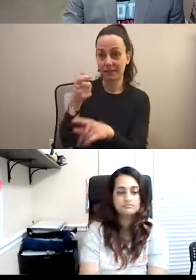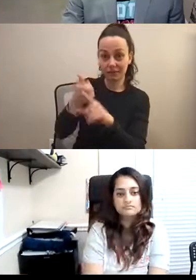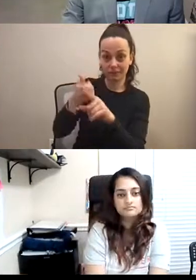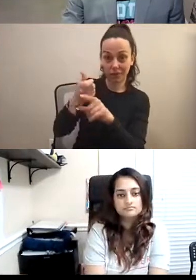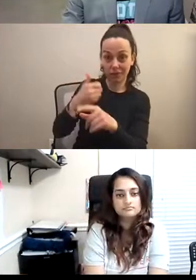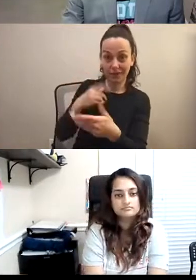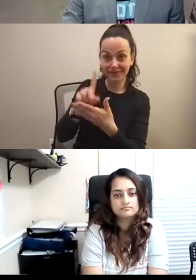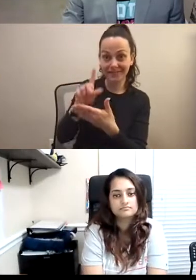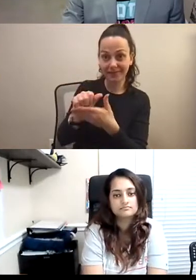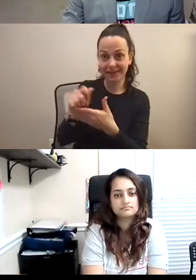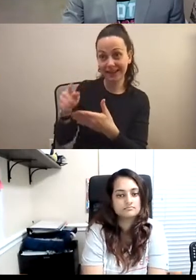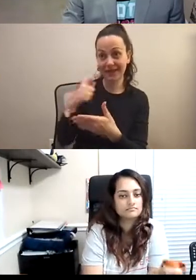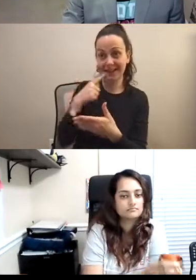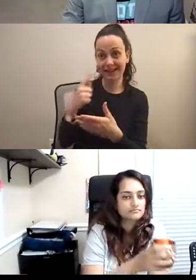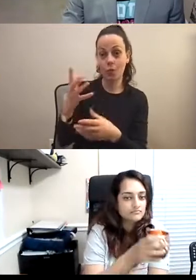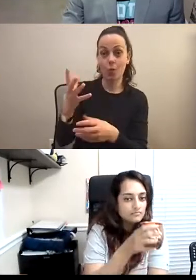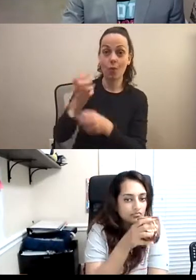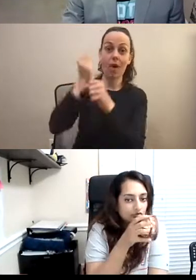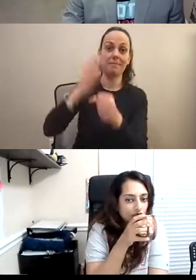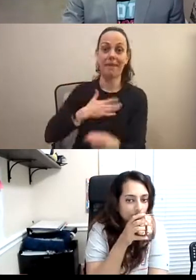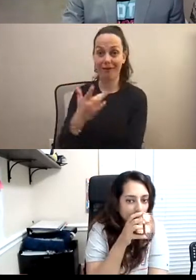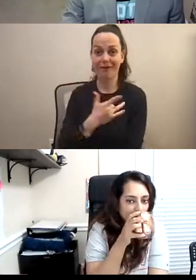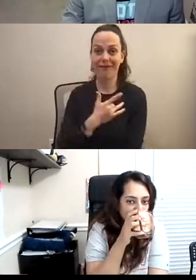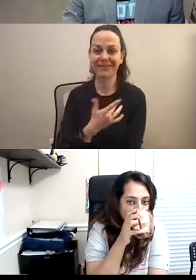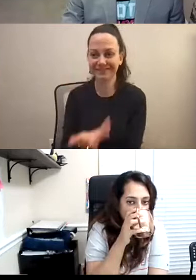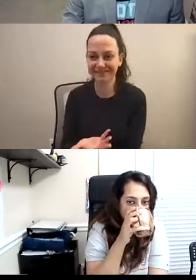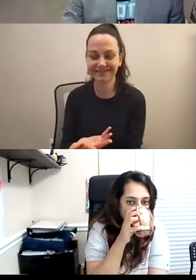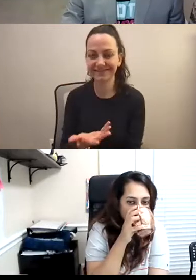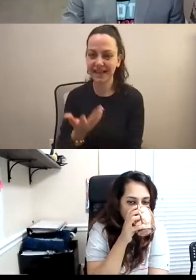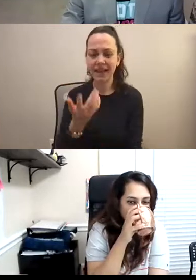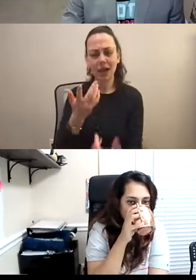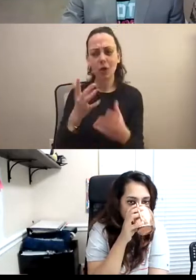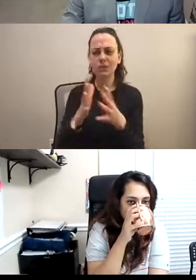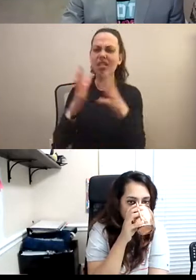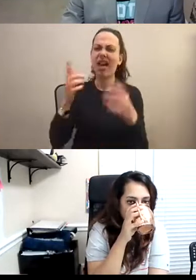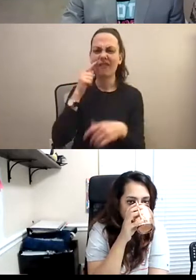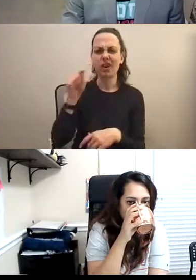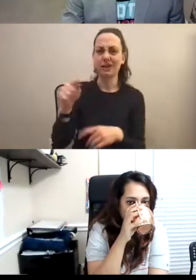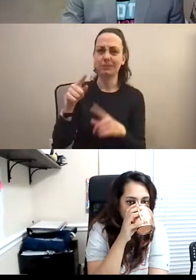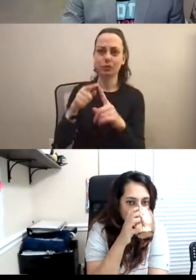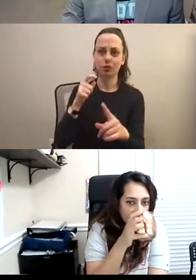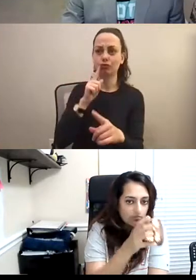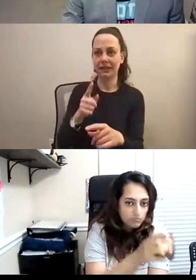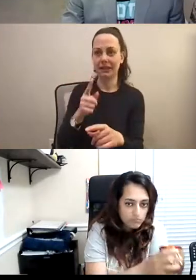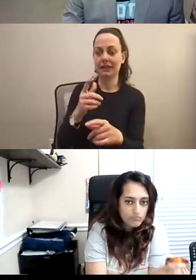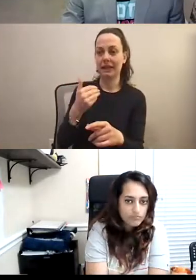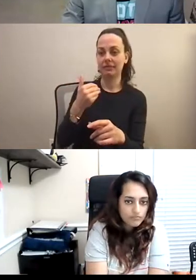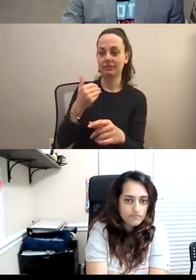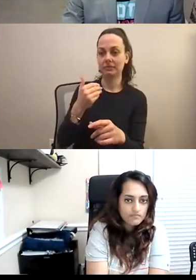he won me over. Obviously, it took a lot for him to win me over. So,